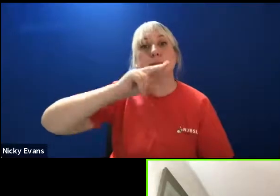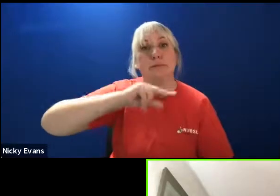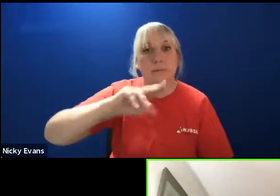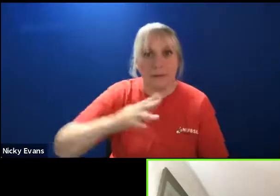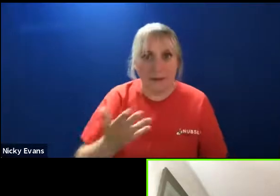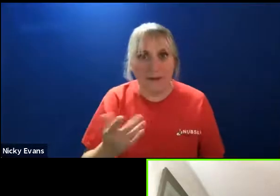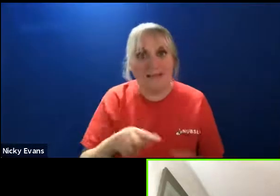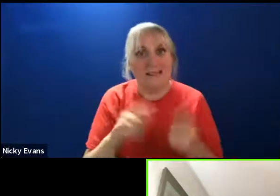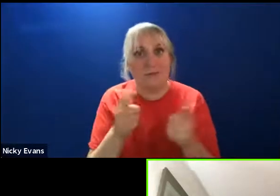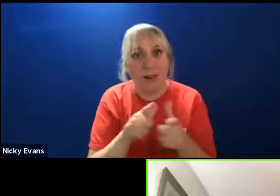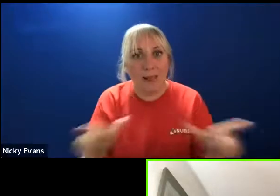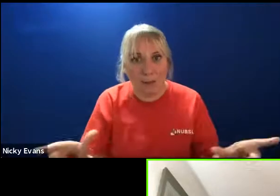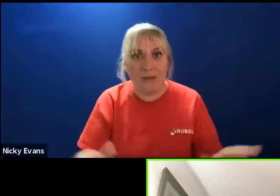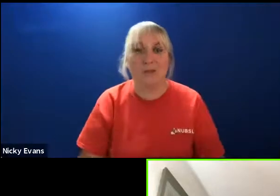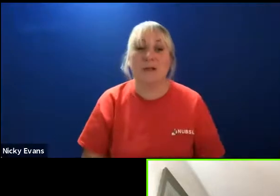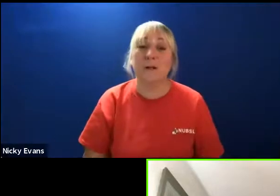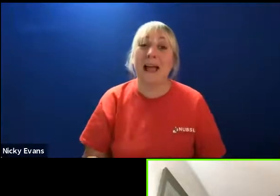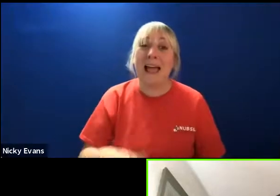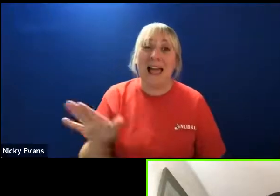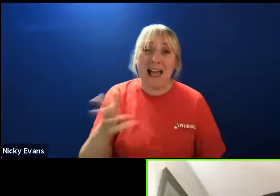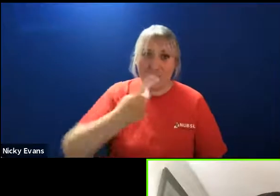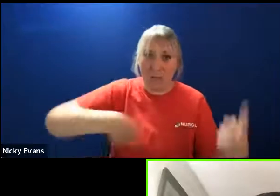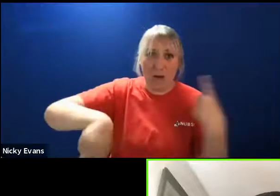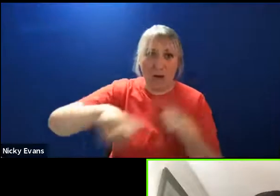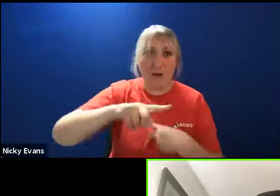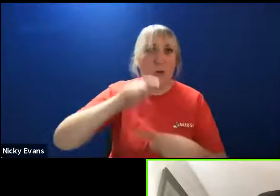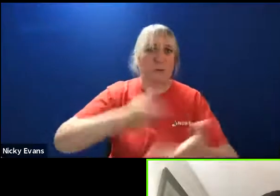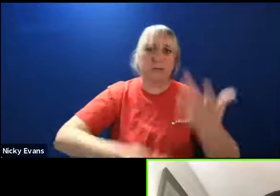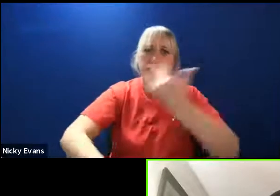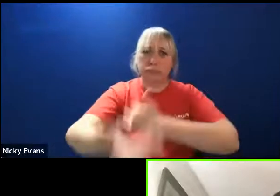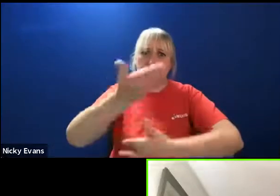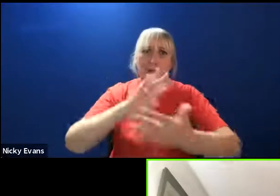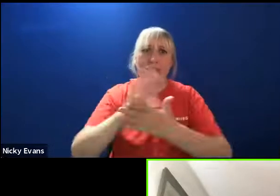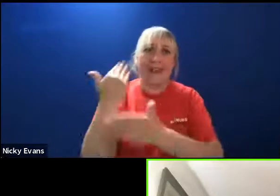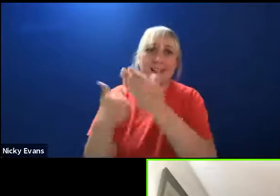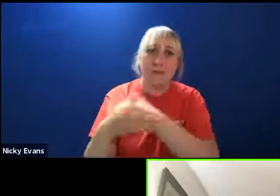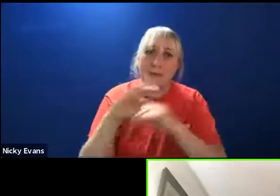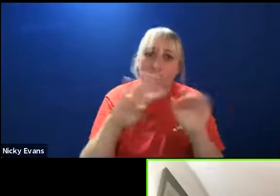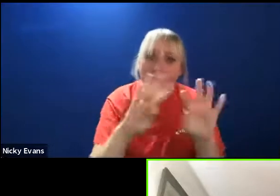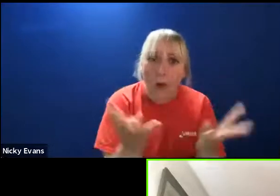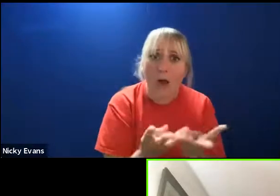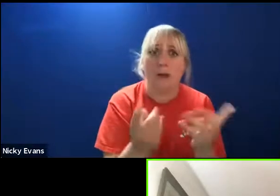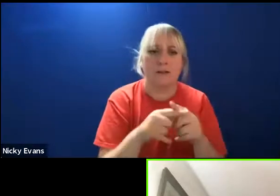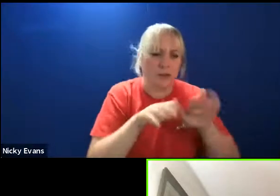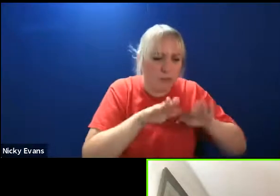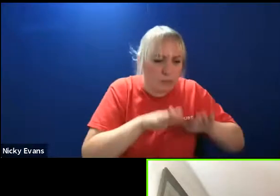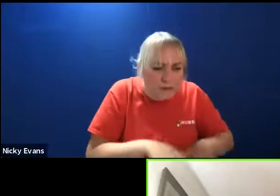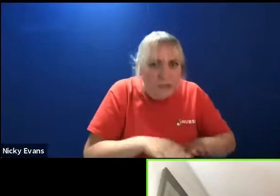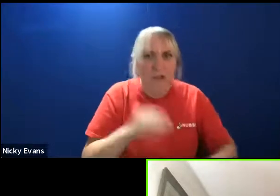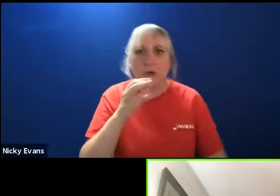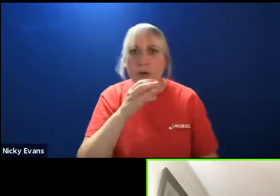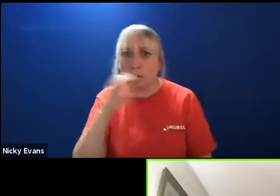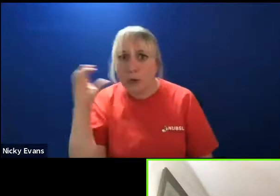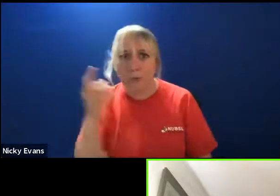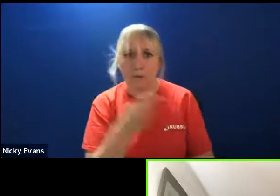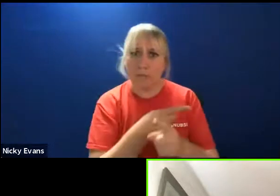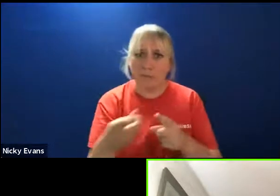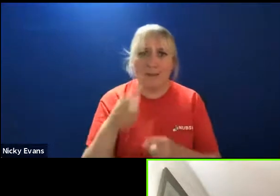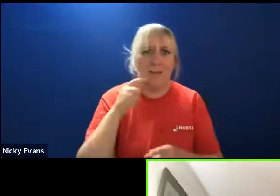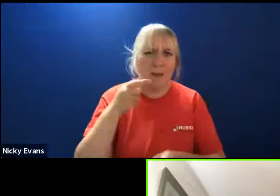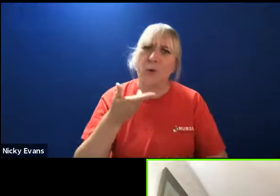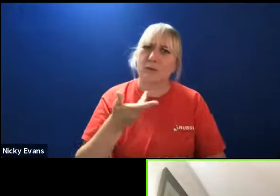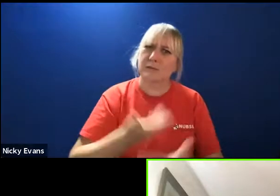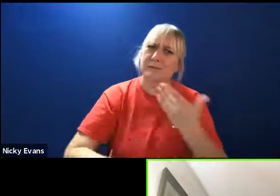about the history of Cuba and the history of the world, the history of Britain in some instances, in relation to the